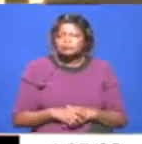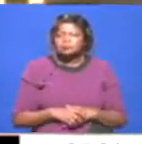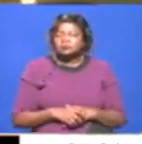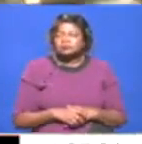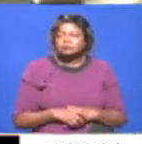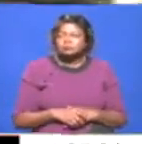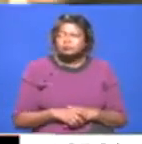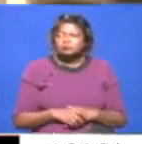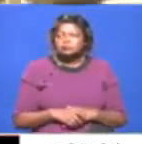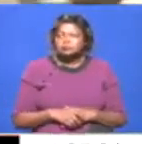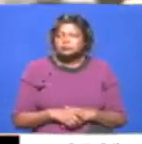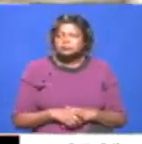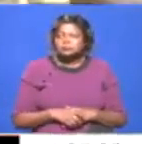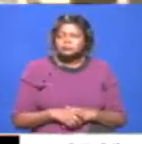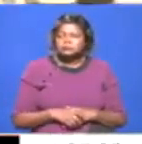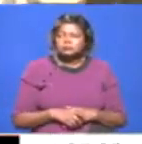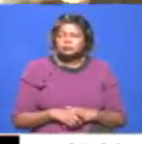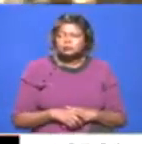Na